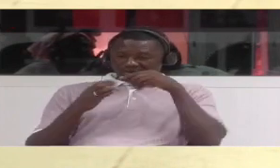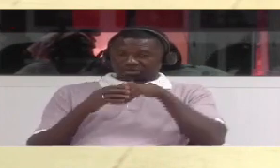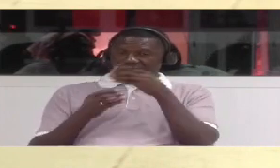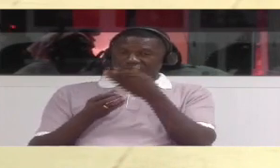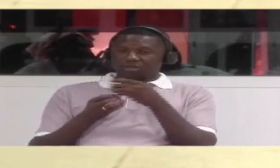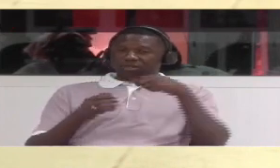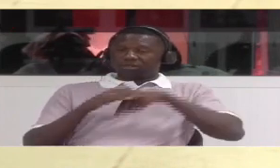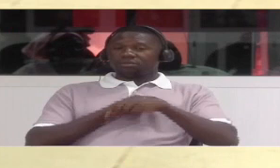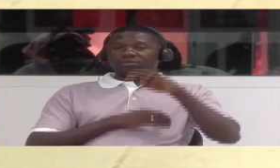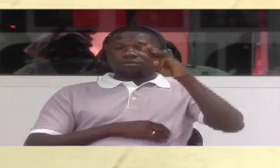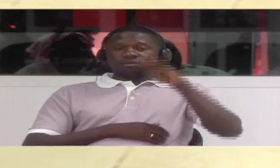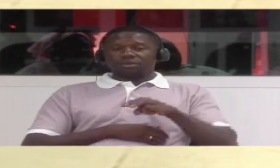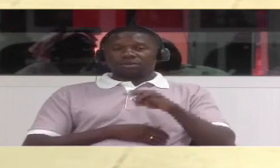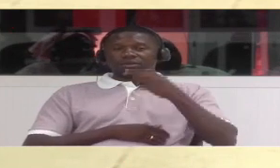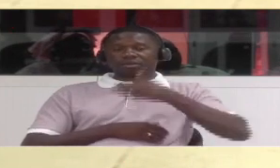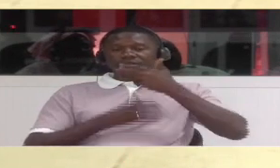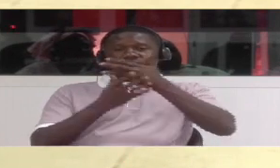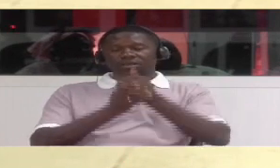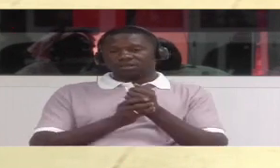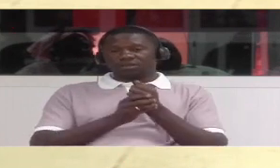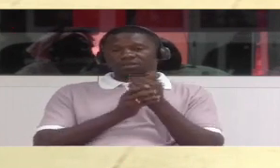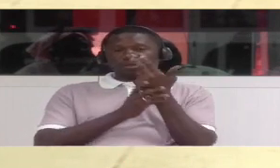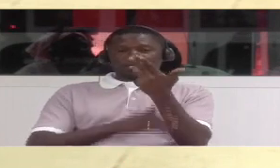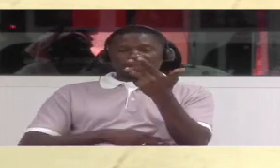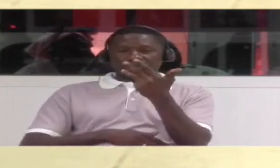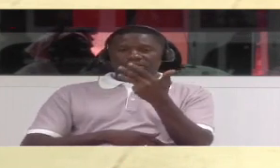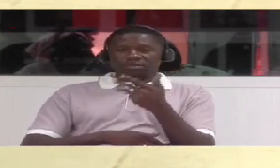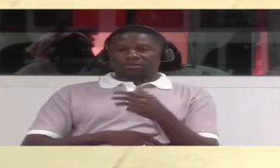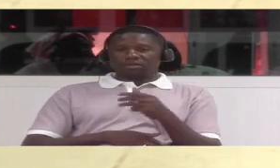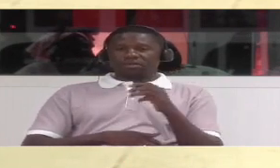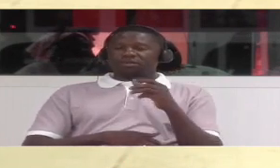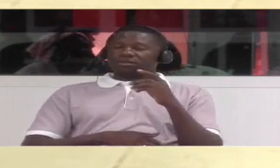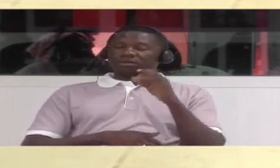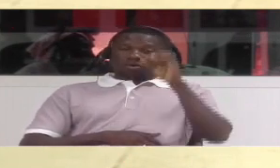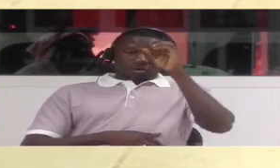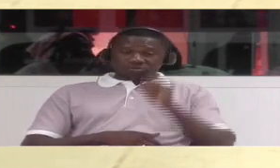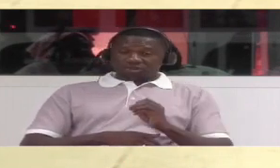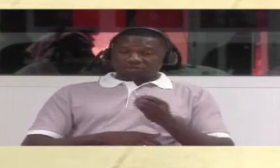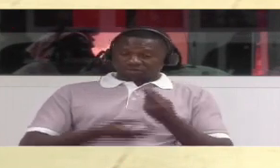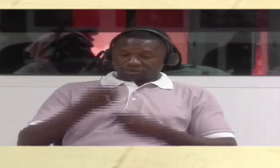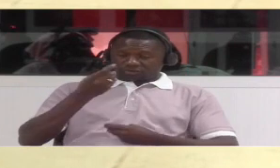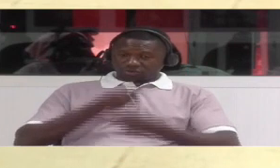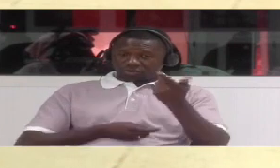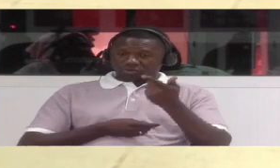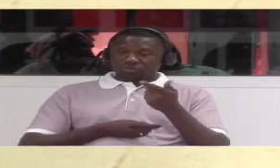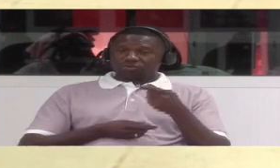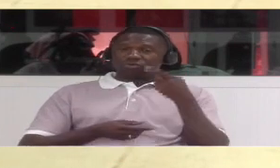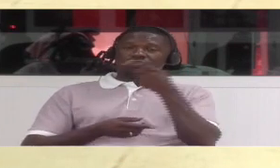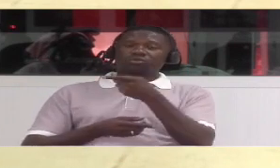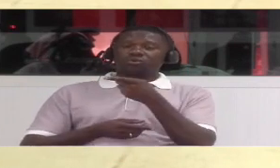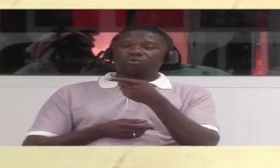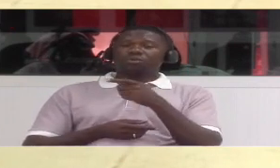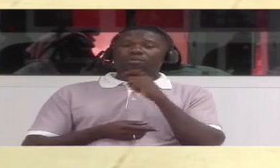May 1999, the Daily Observer was sold to Mr. Amadou Samba.